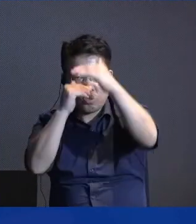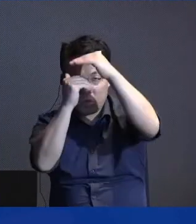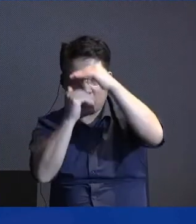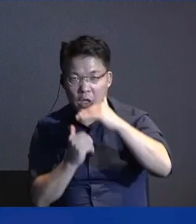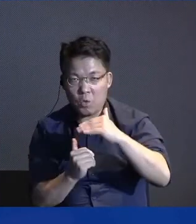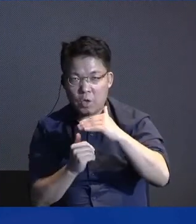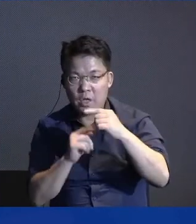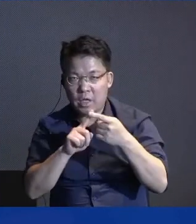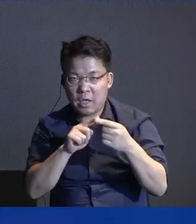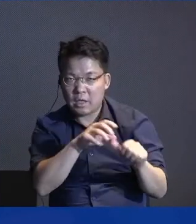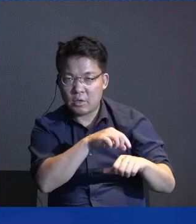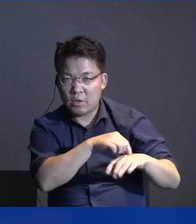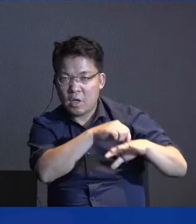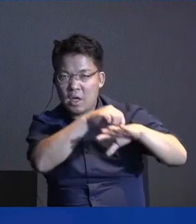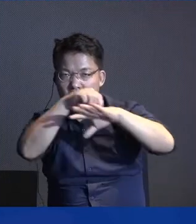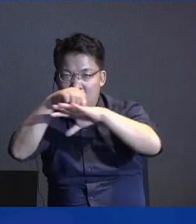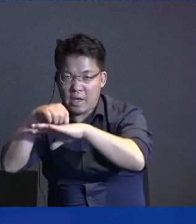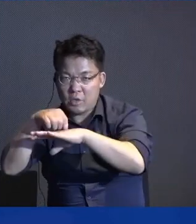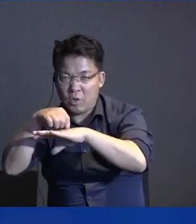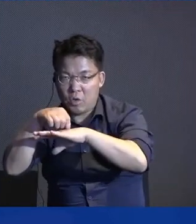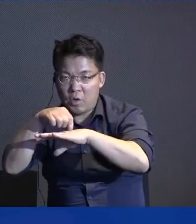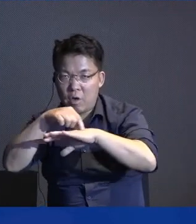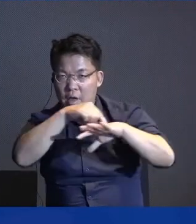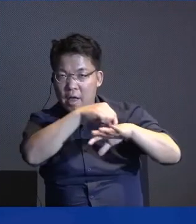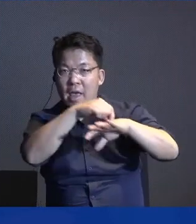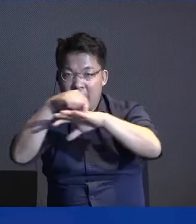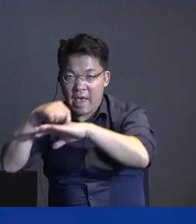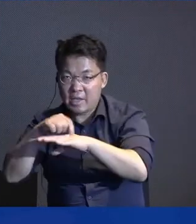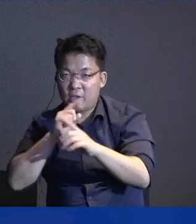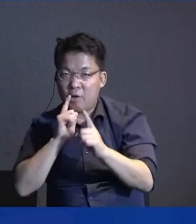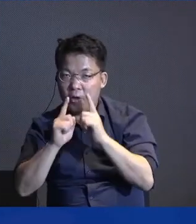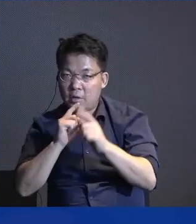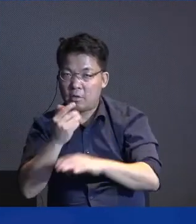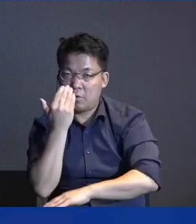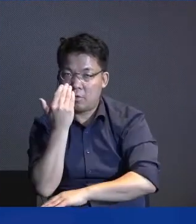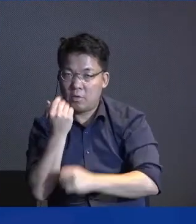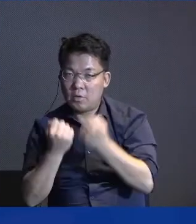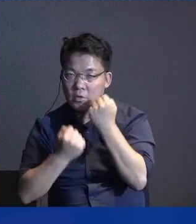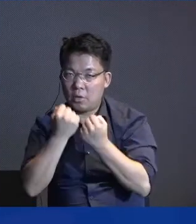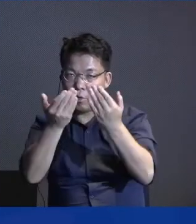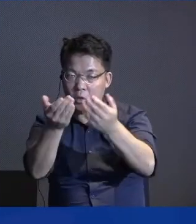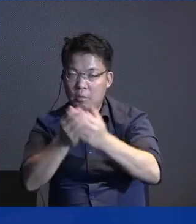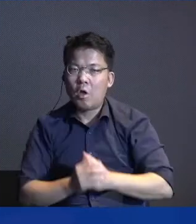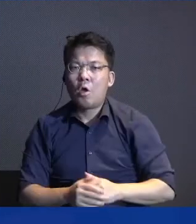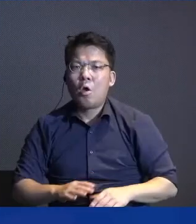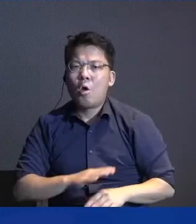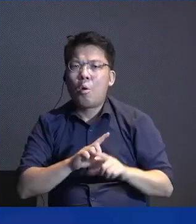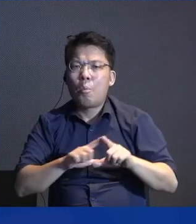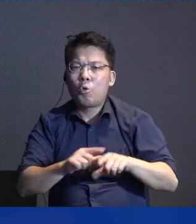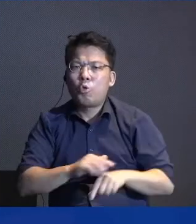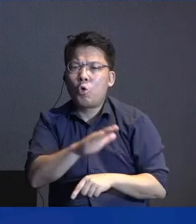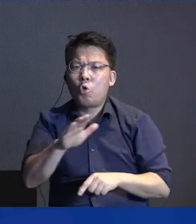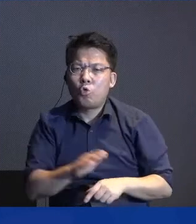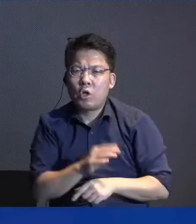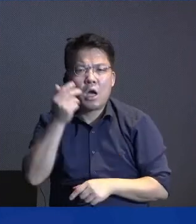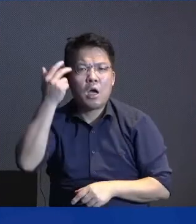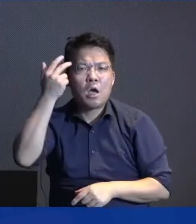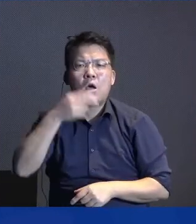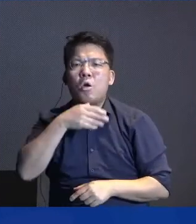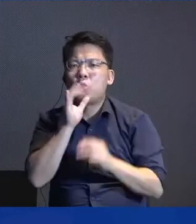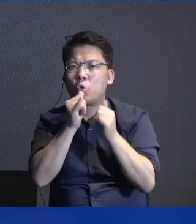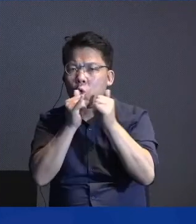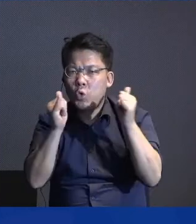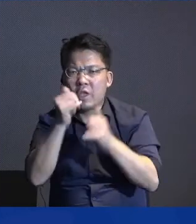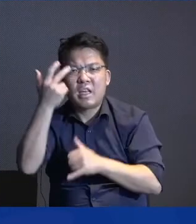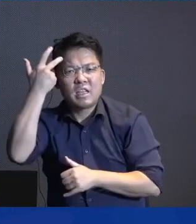are talking about psychological well-being of older adults and the meaning, the semantic meaning of psychological